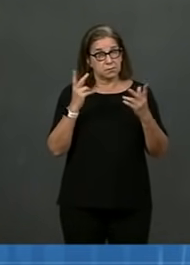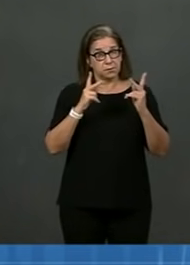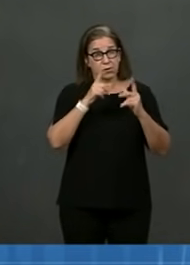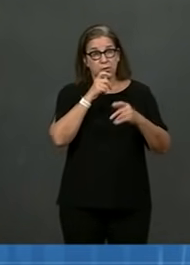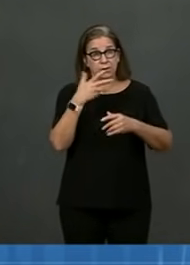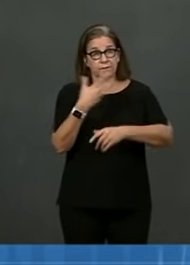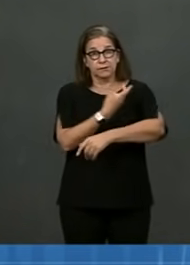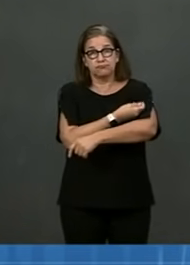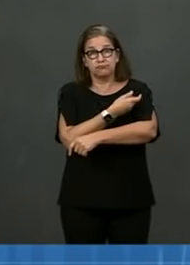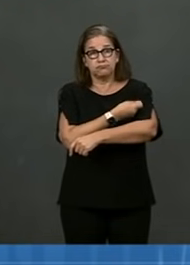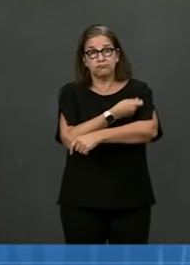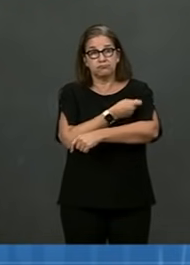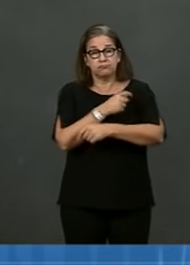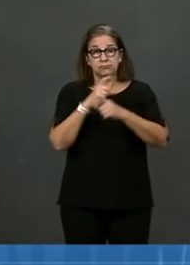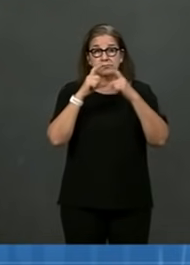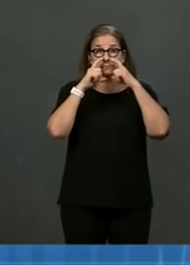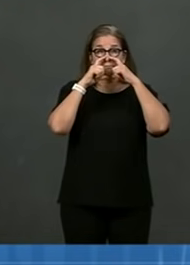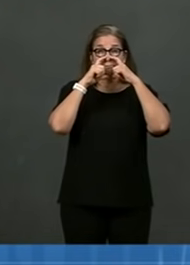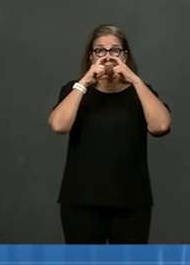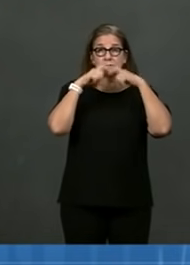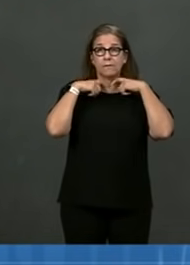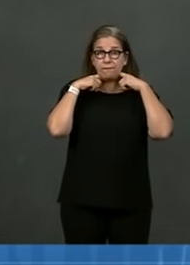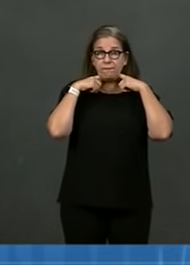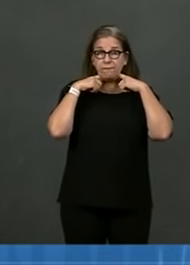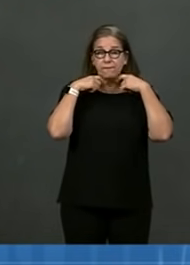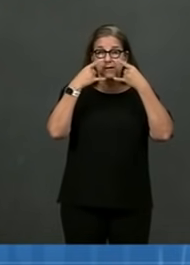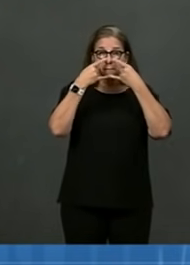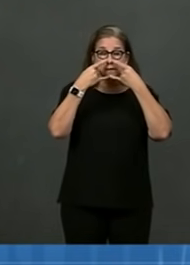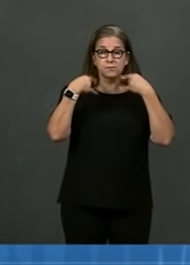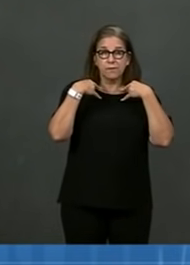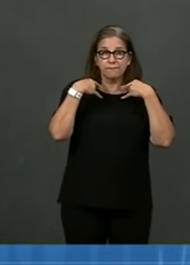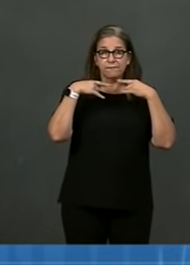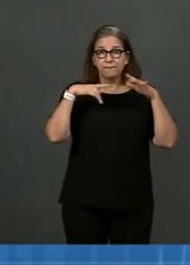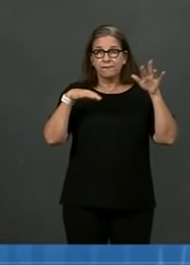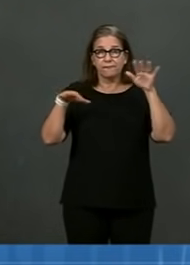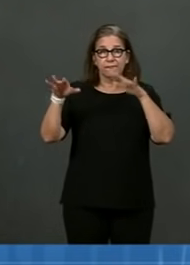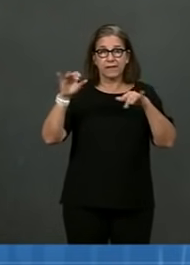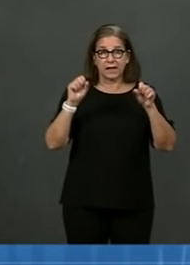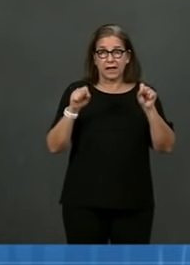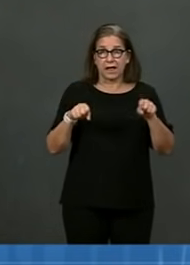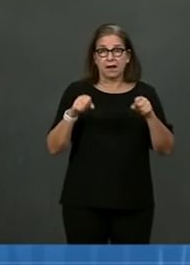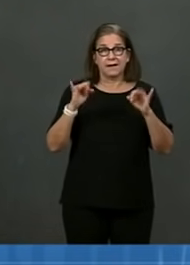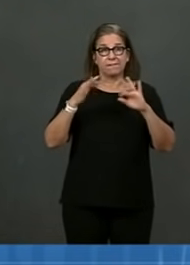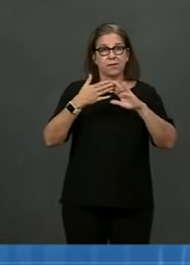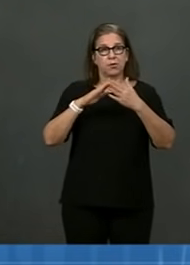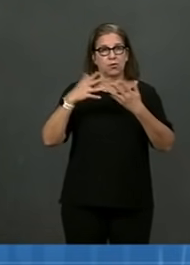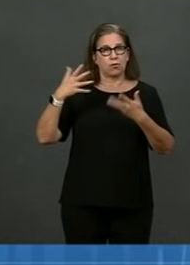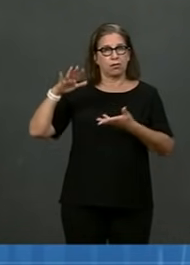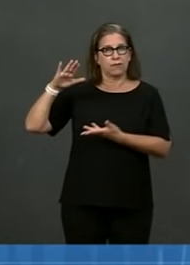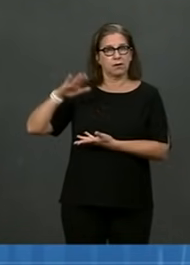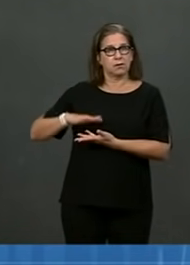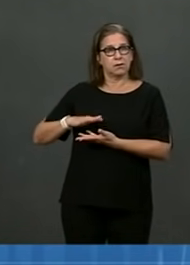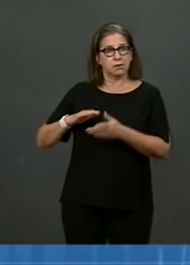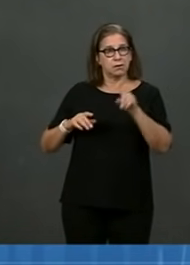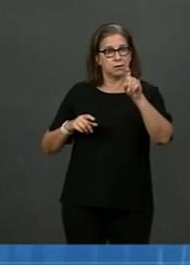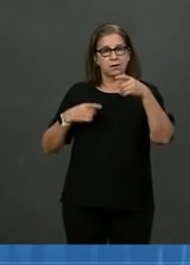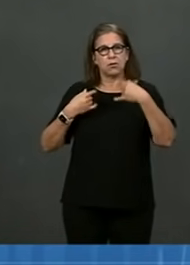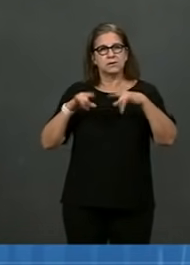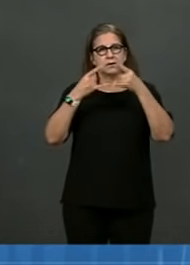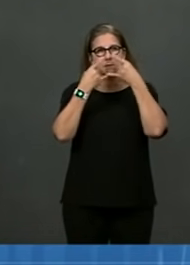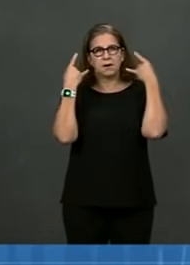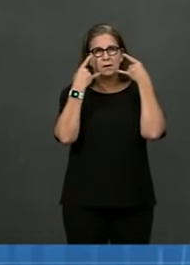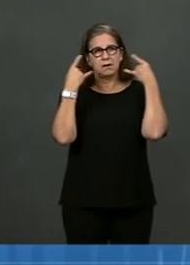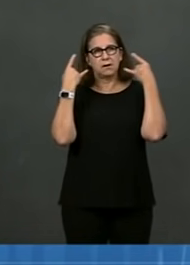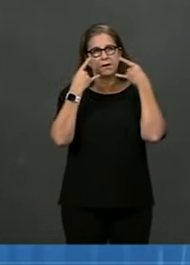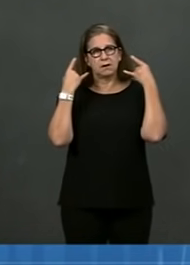masks indoors if there is low community spread, or are you guys rethinking that at all? Dr. Walensky. Yeah,